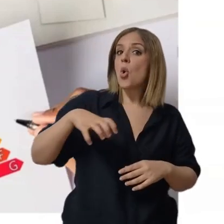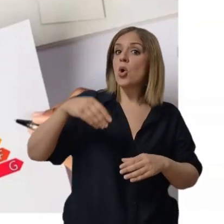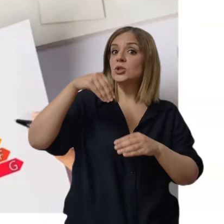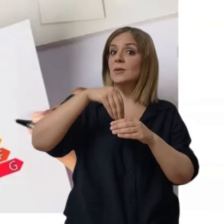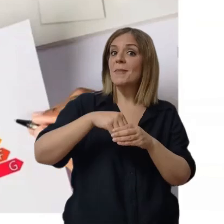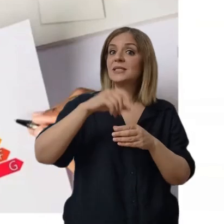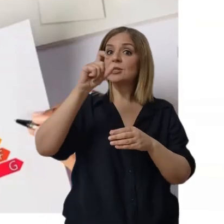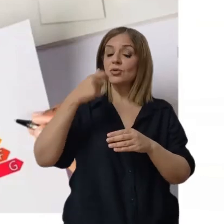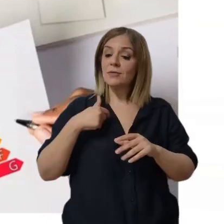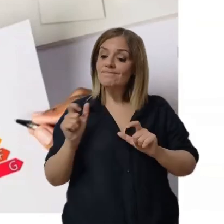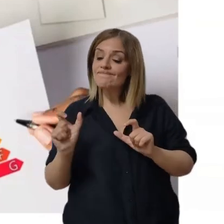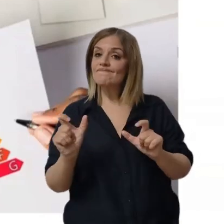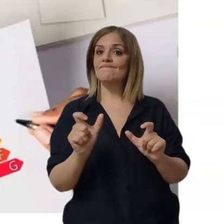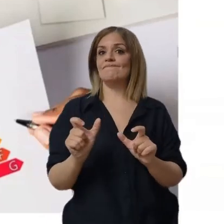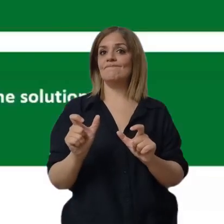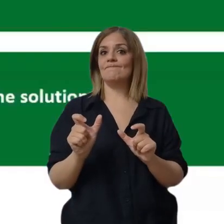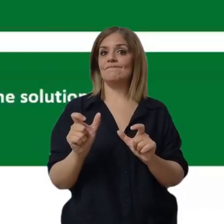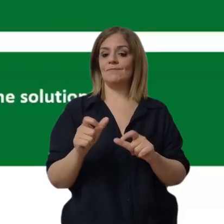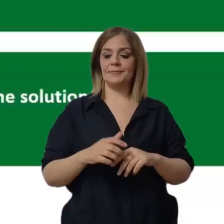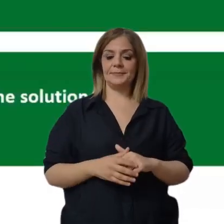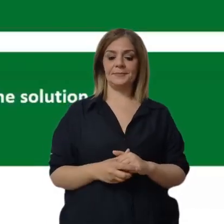live.